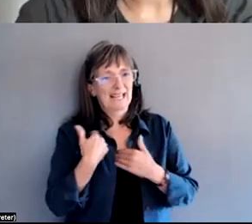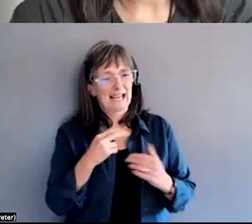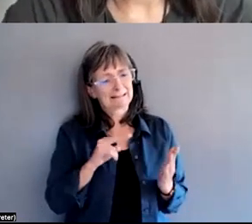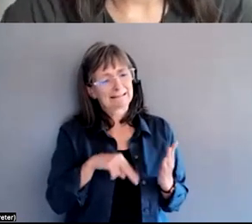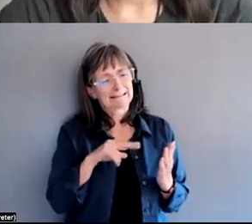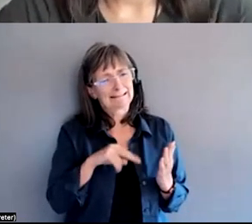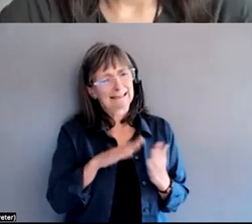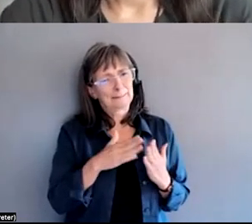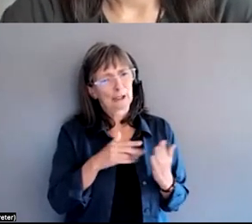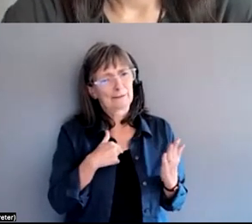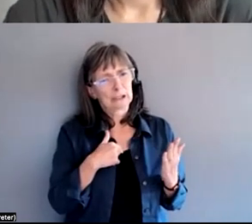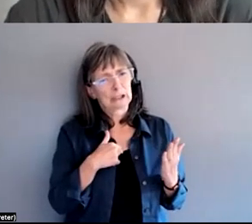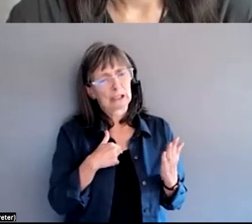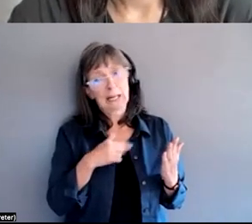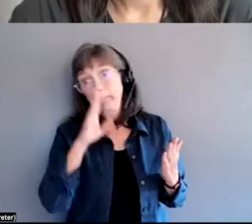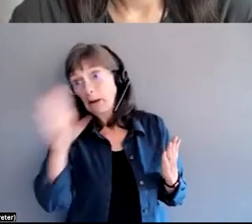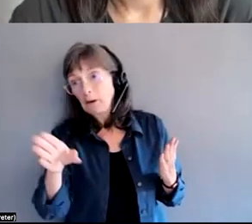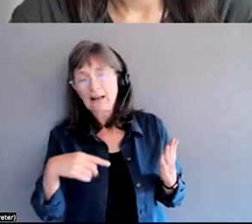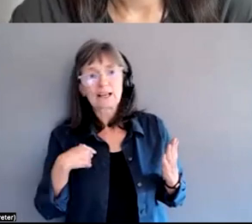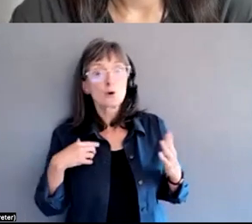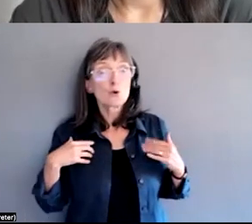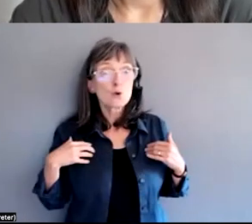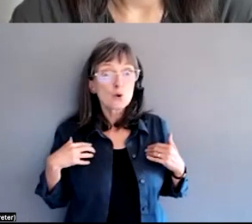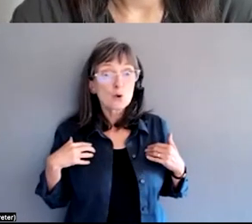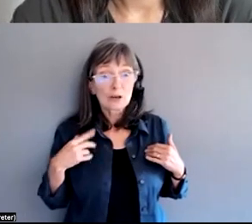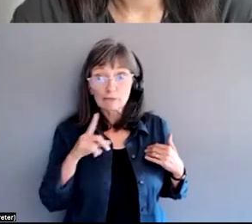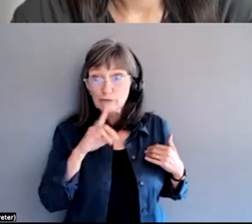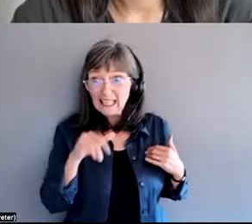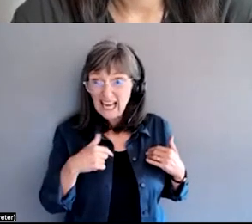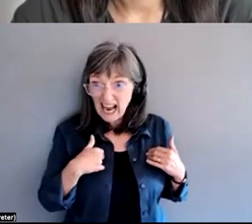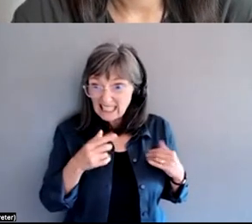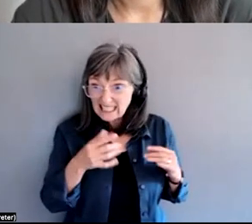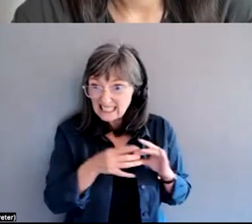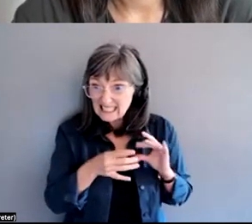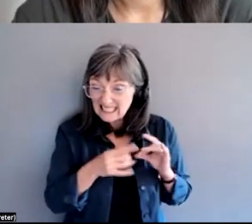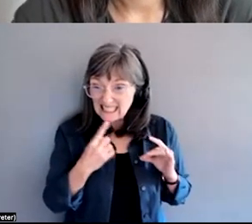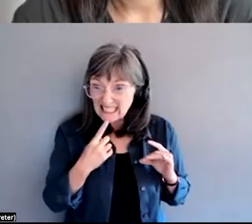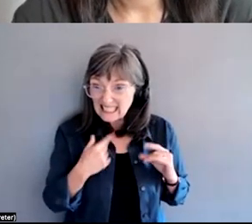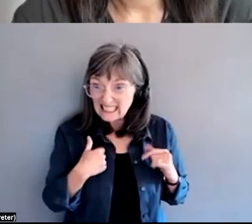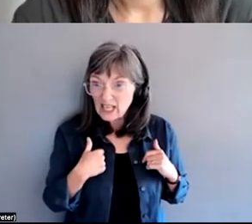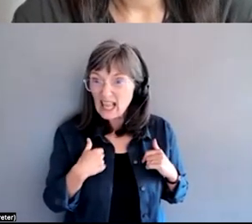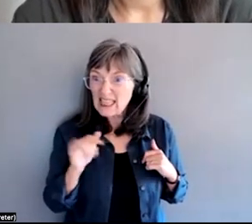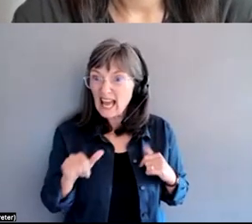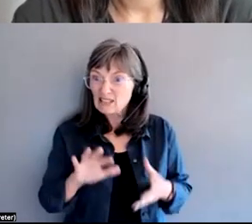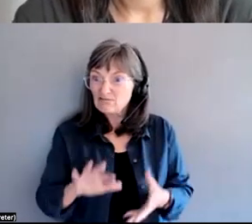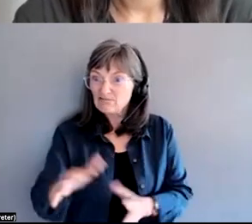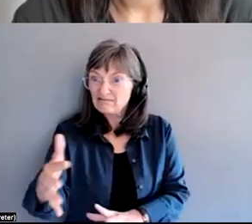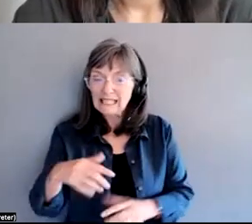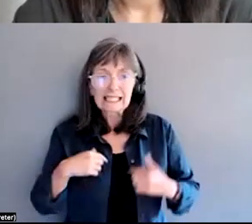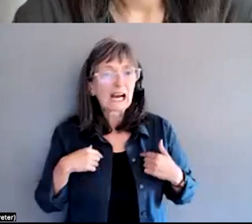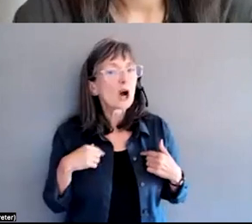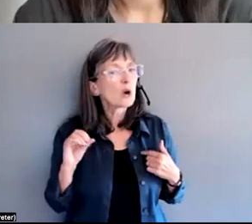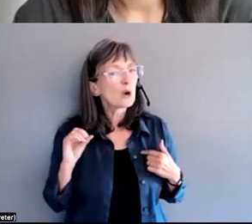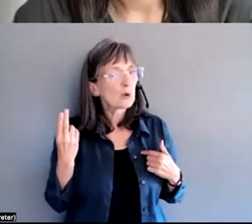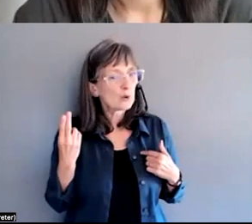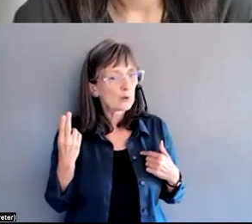into a whole thing. And I was like, holy crap, really? Just because I said a thing? So yeah, that's a thing. So yeah,